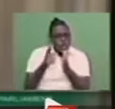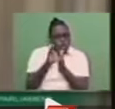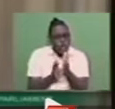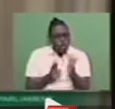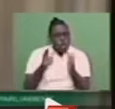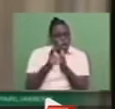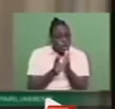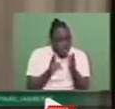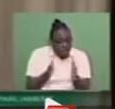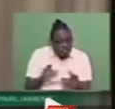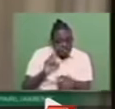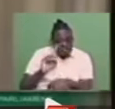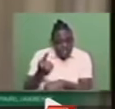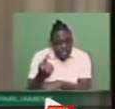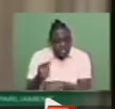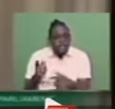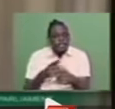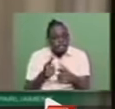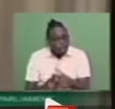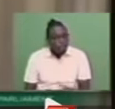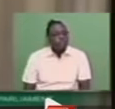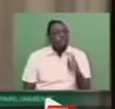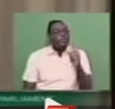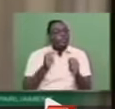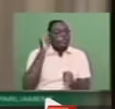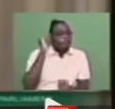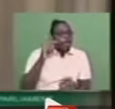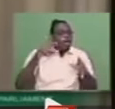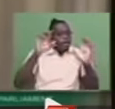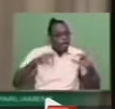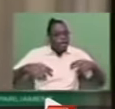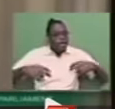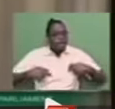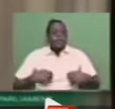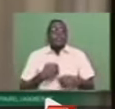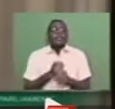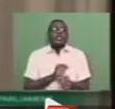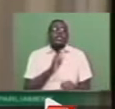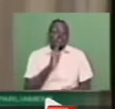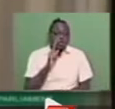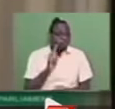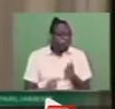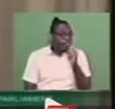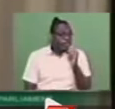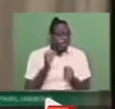expose our nation to substantial risk.